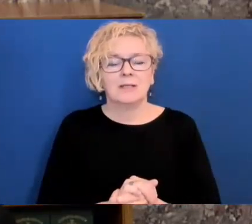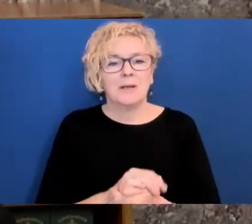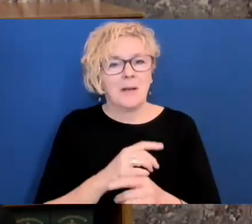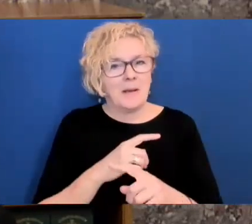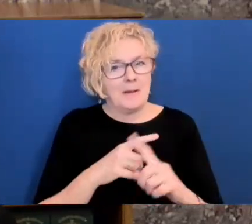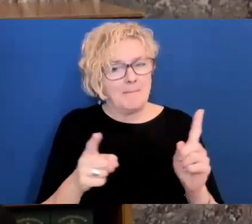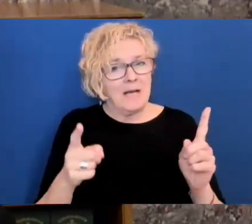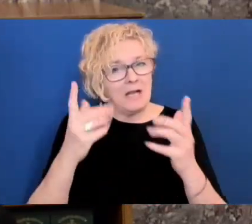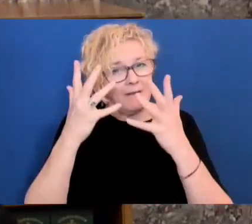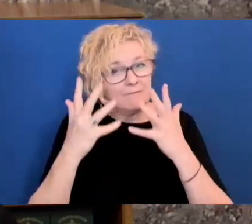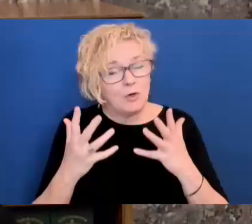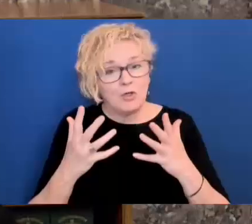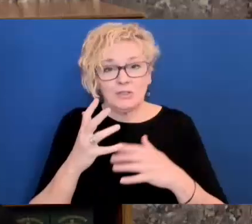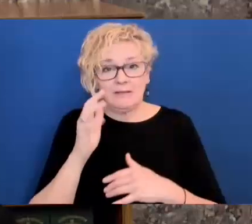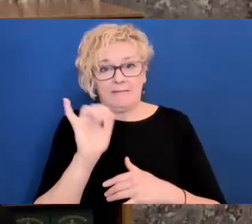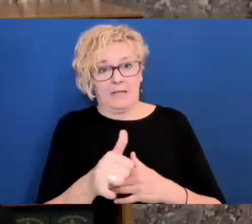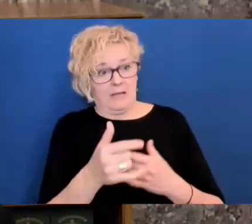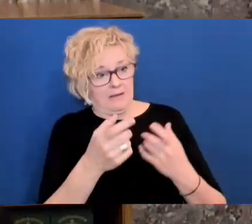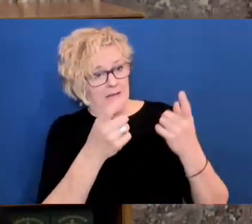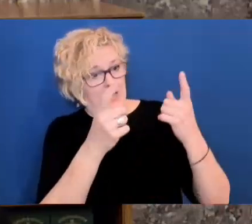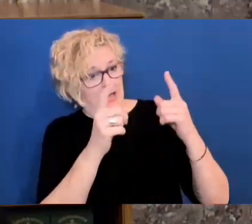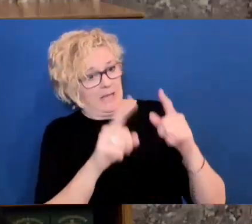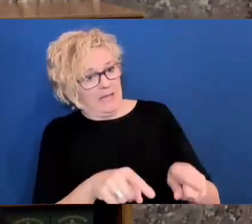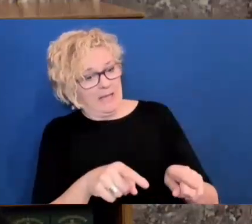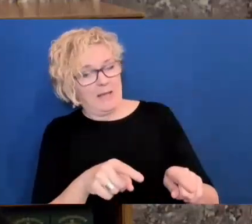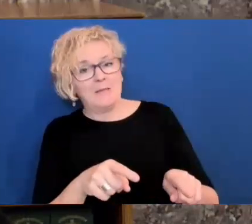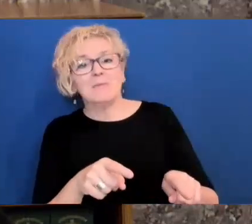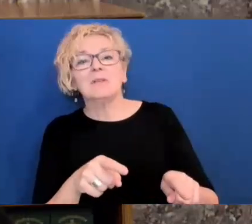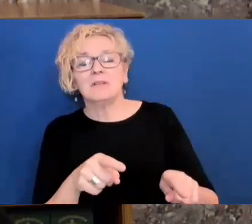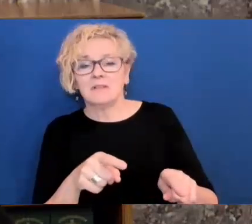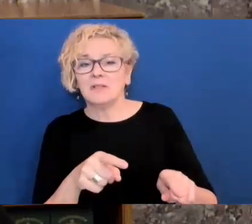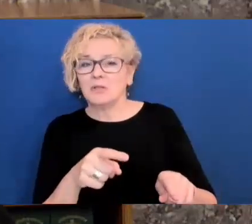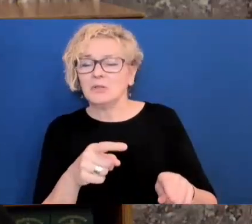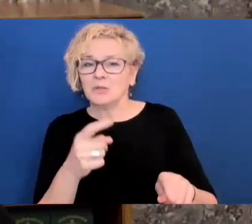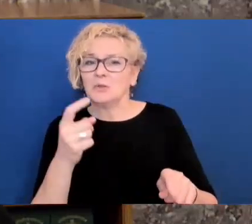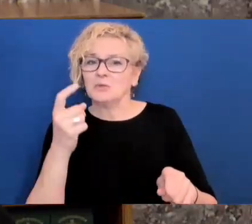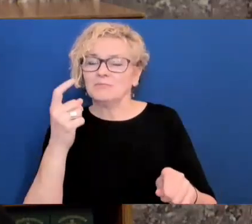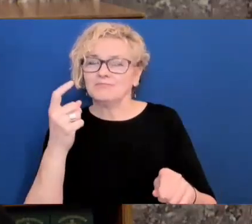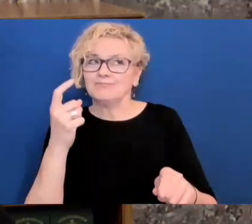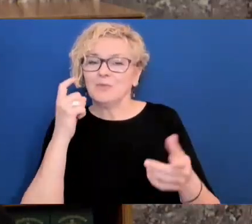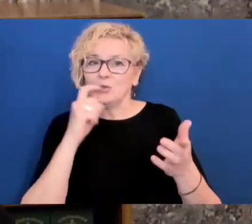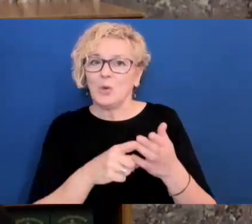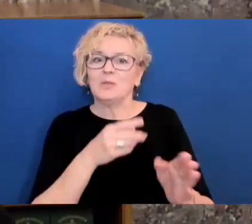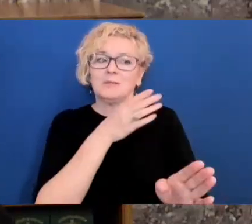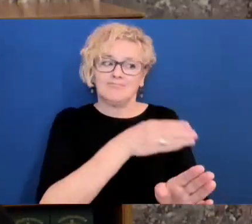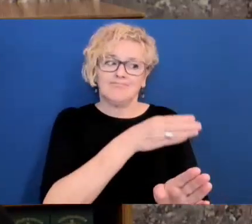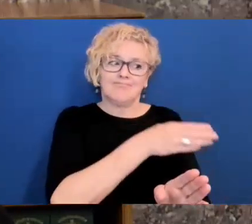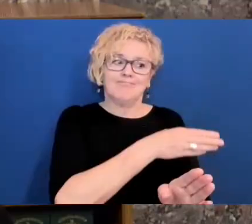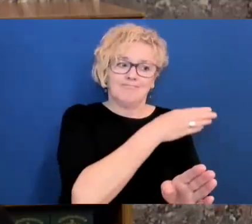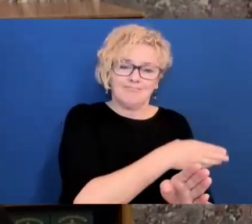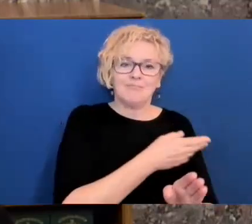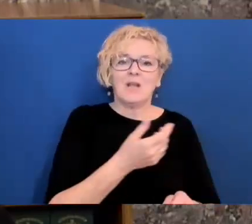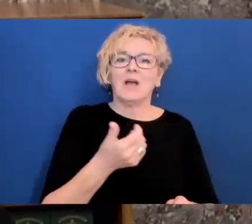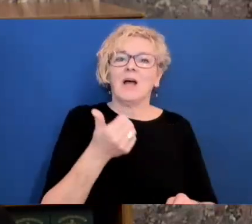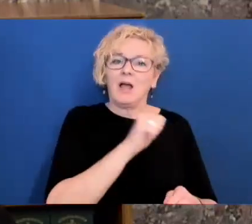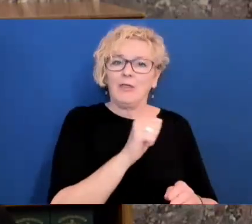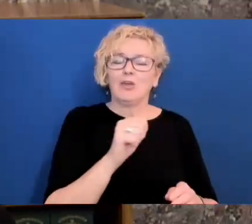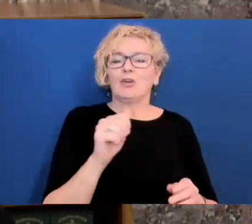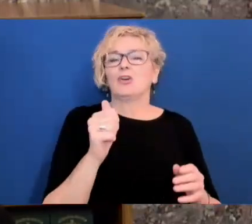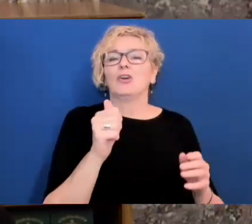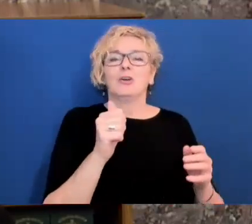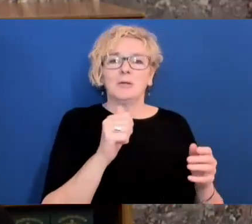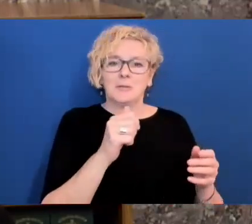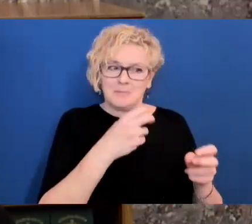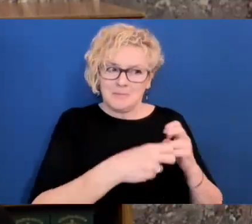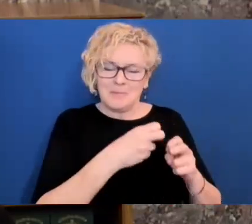caused by individuals with significant police contacts and related to mental health disorders, has shown an